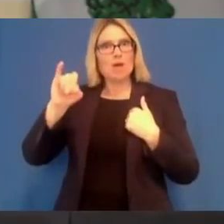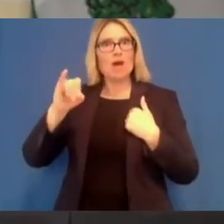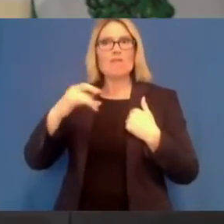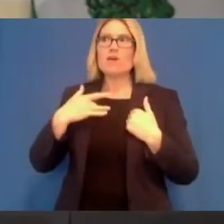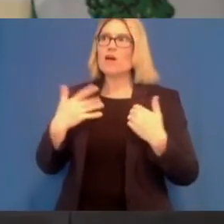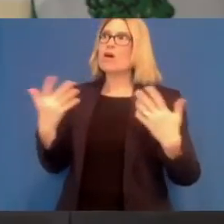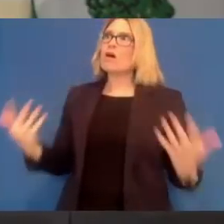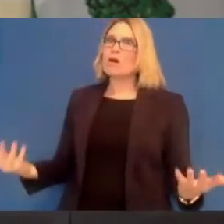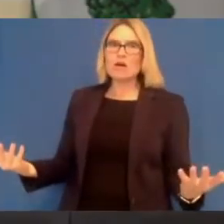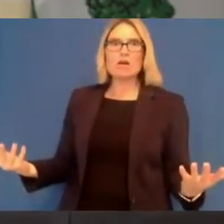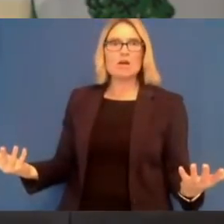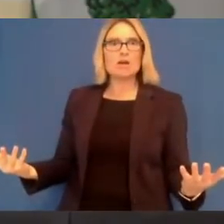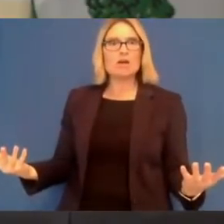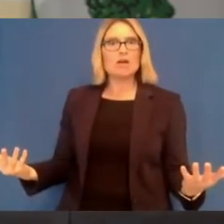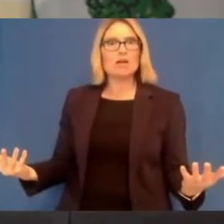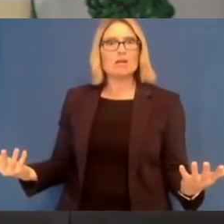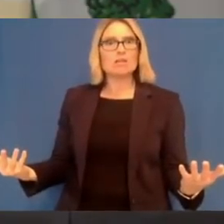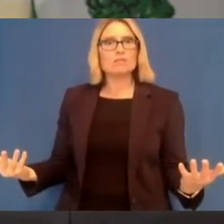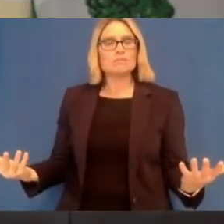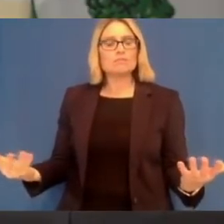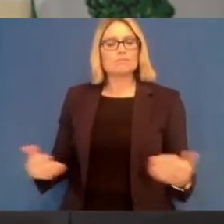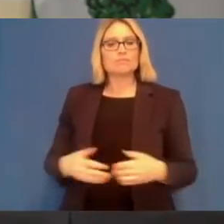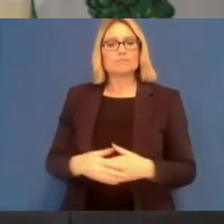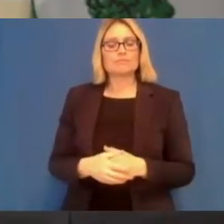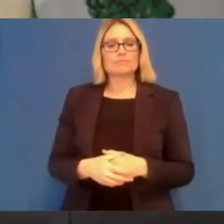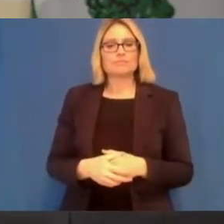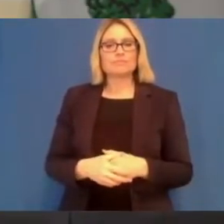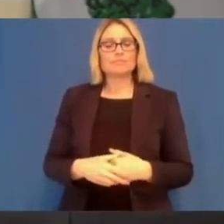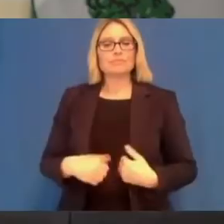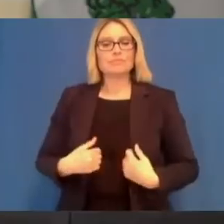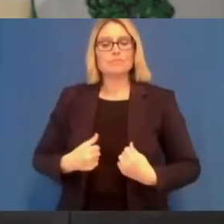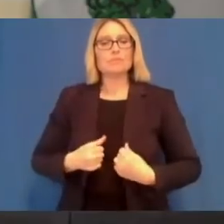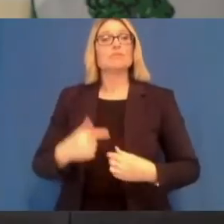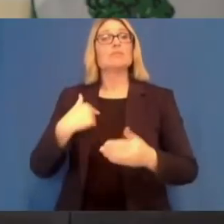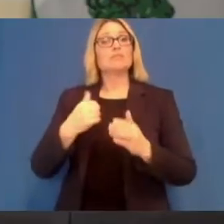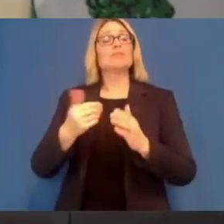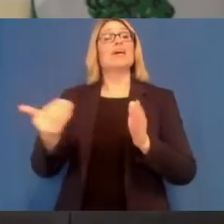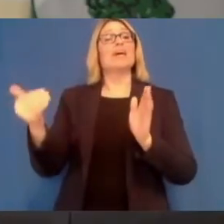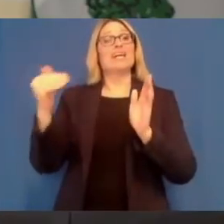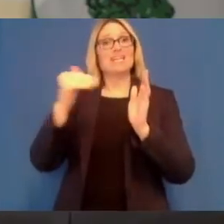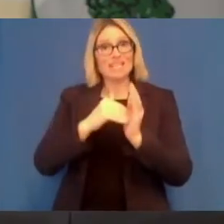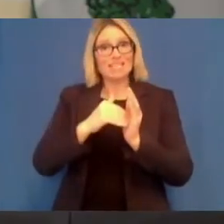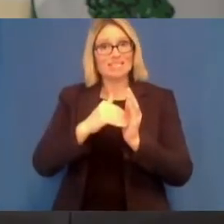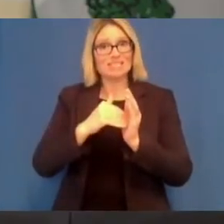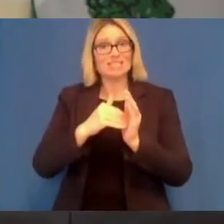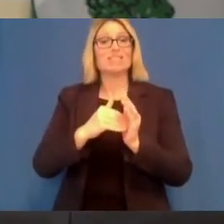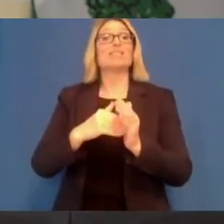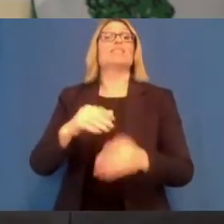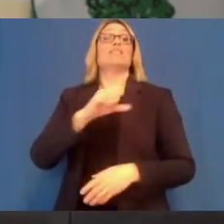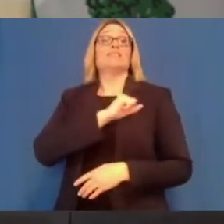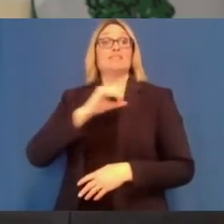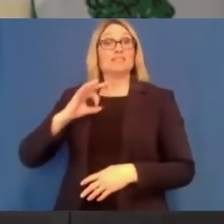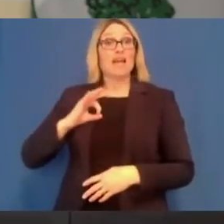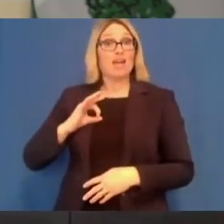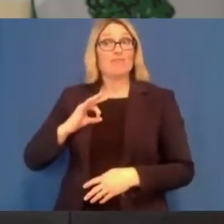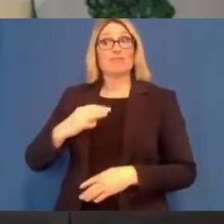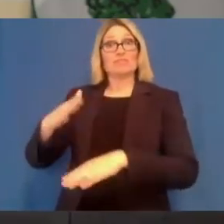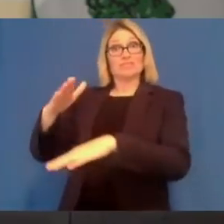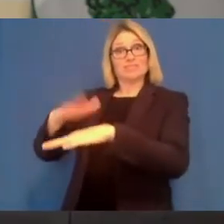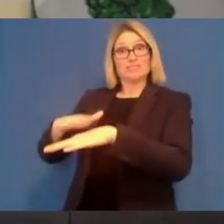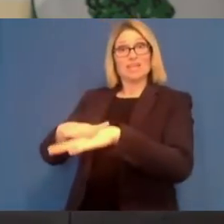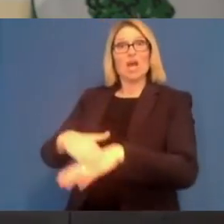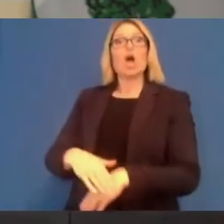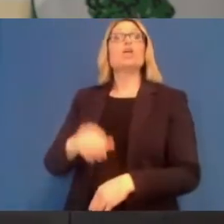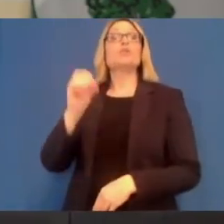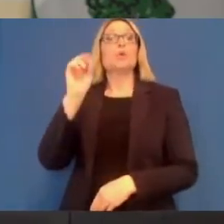And I just want to, reiterate to employees that it's okay not to go to